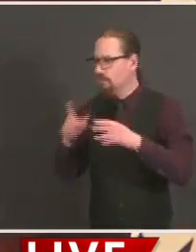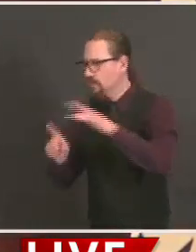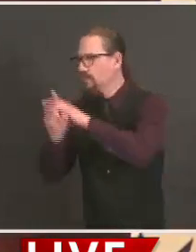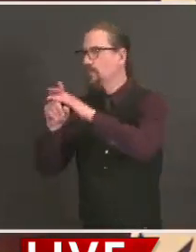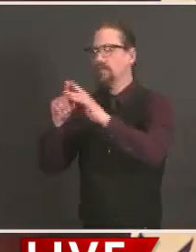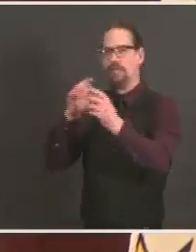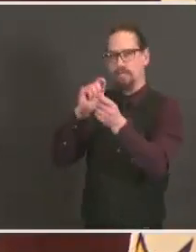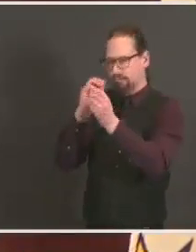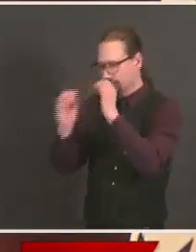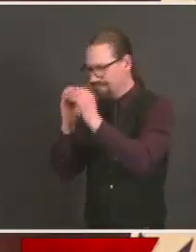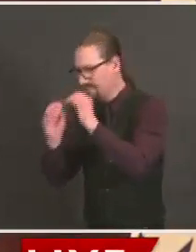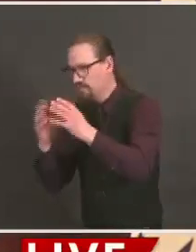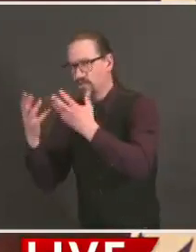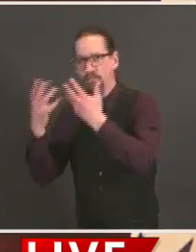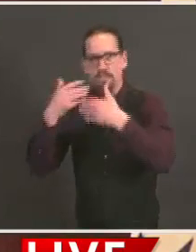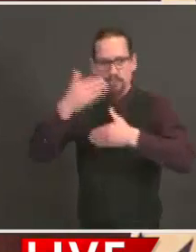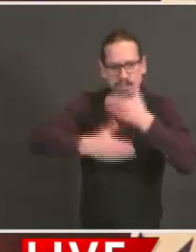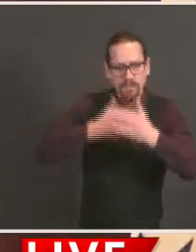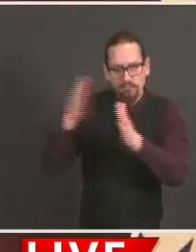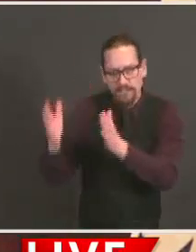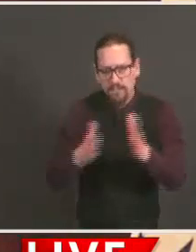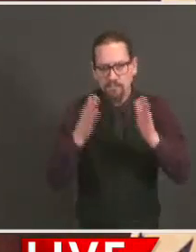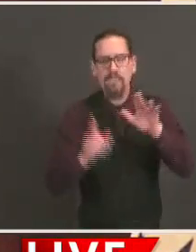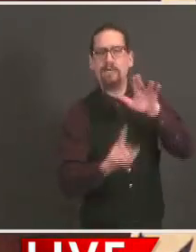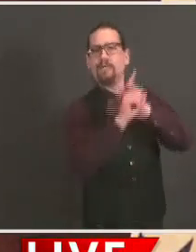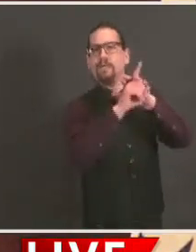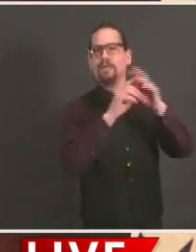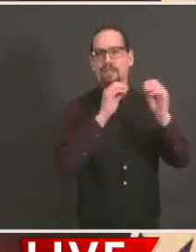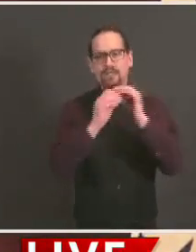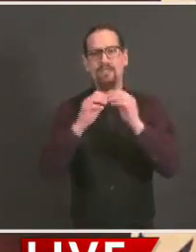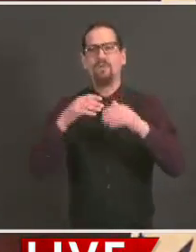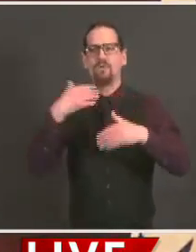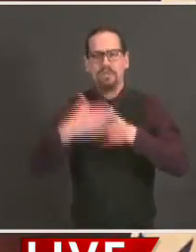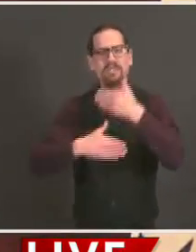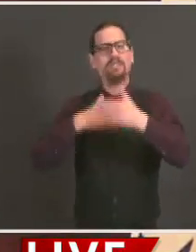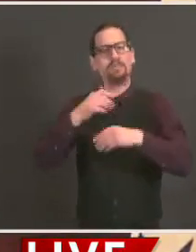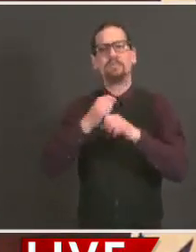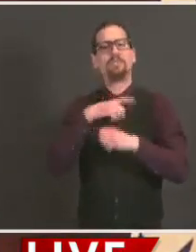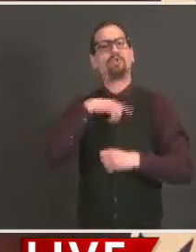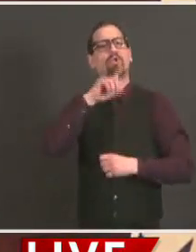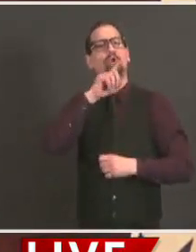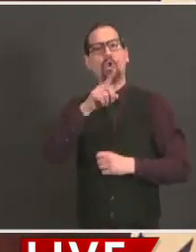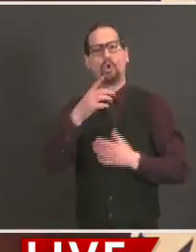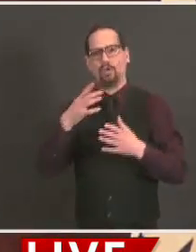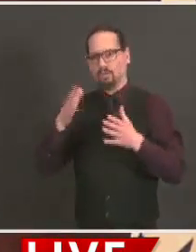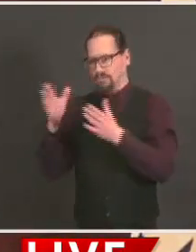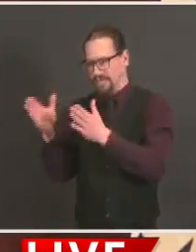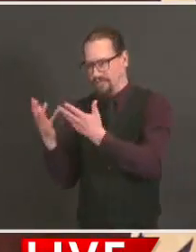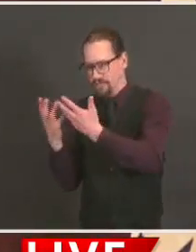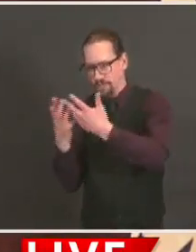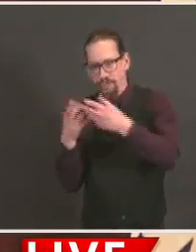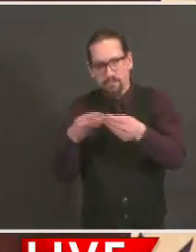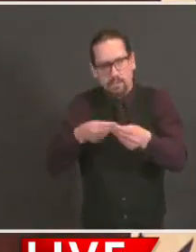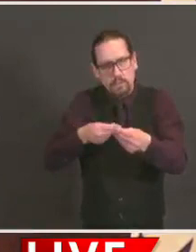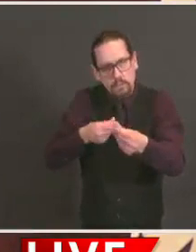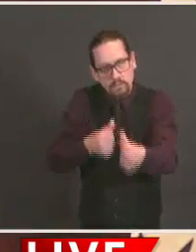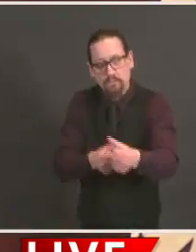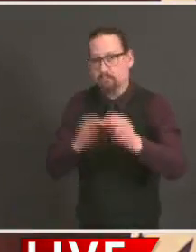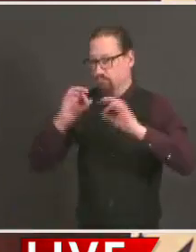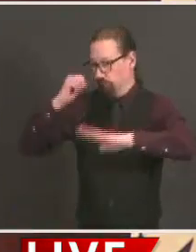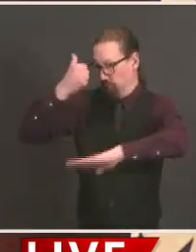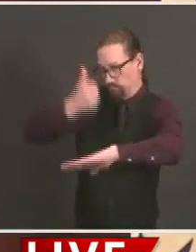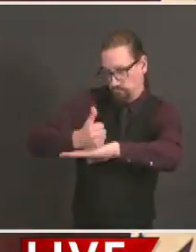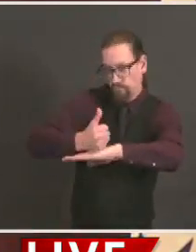get vaccinated as quickly and as early as possible. We know that getting this population of 75 and